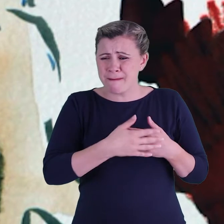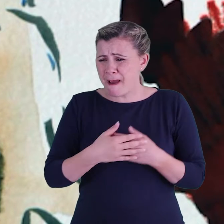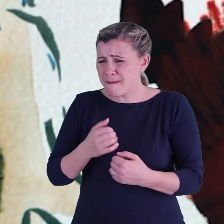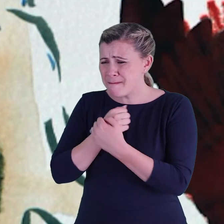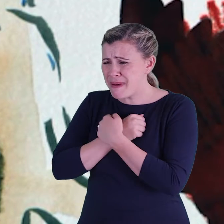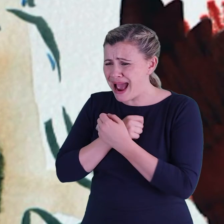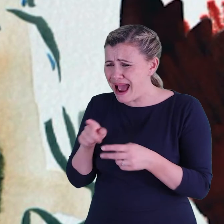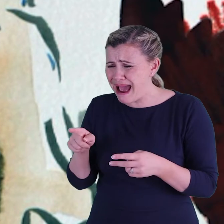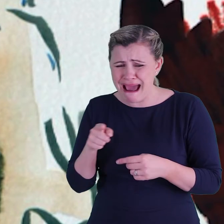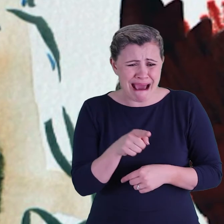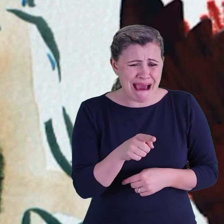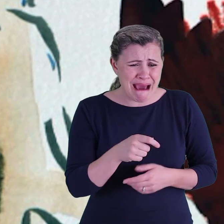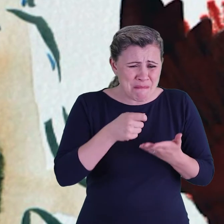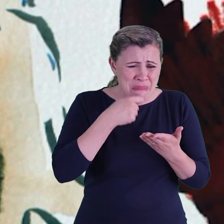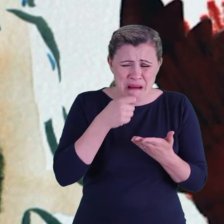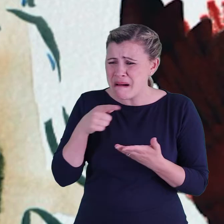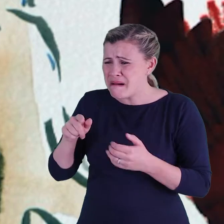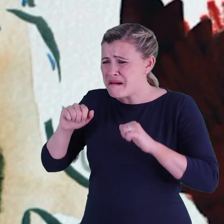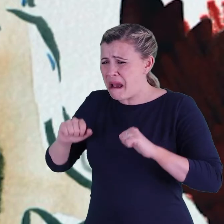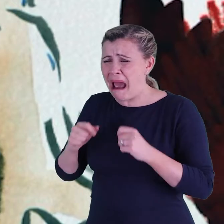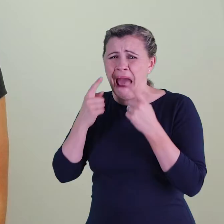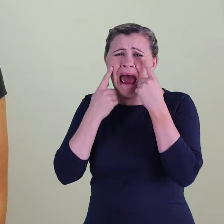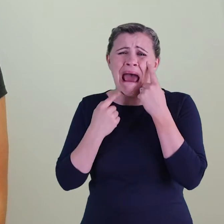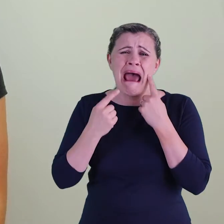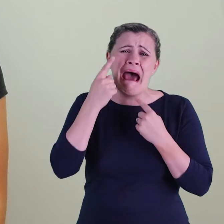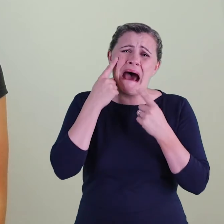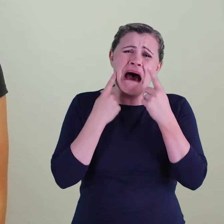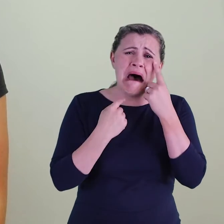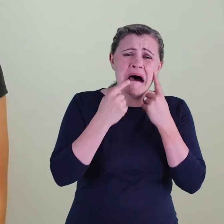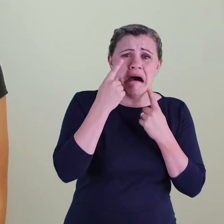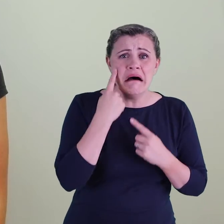sobbing, his heart broken in 2.